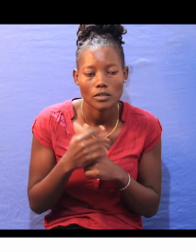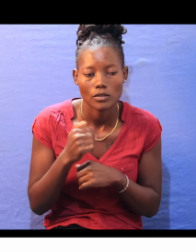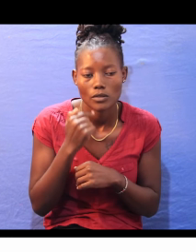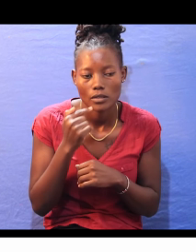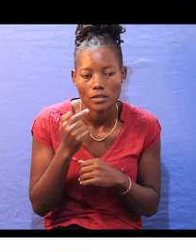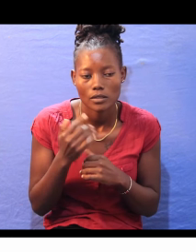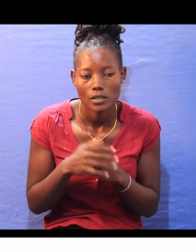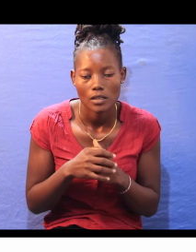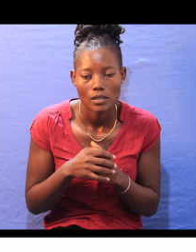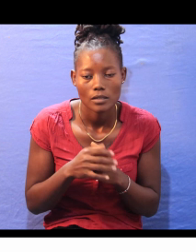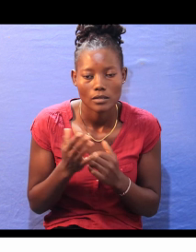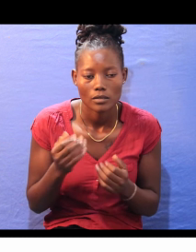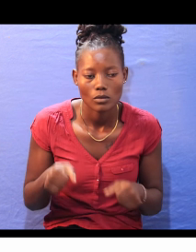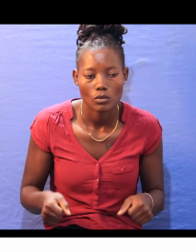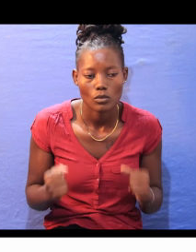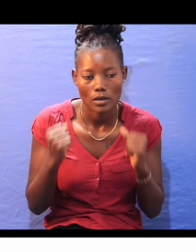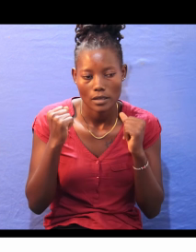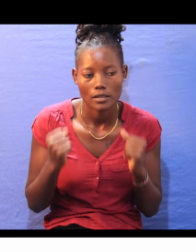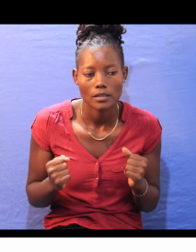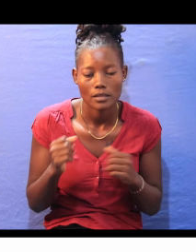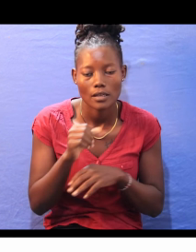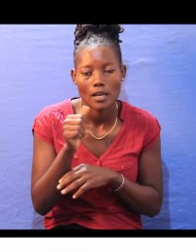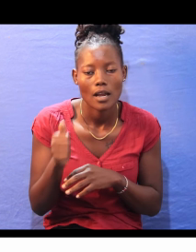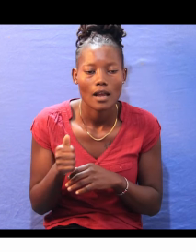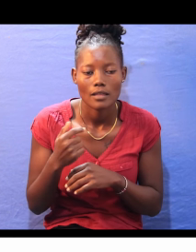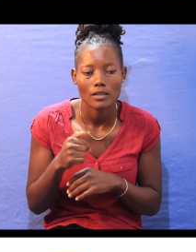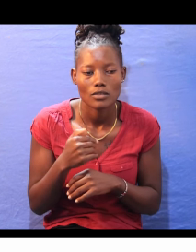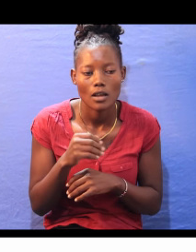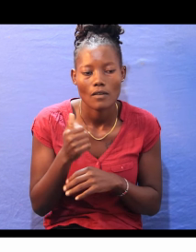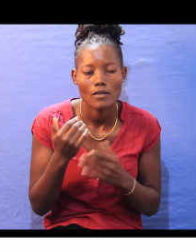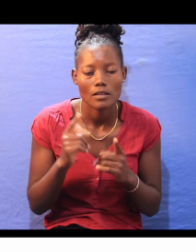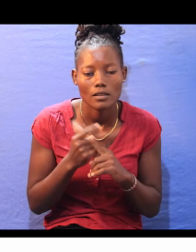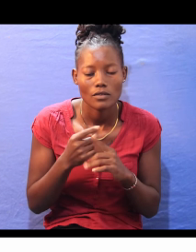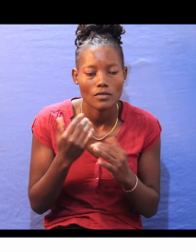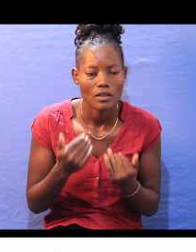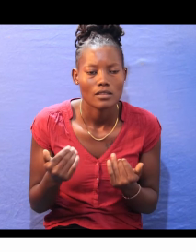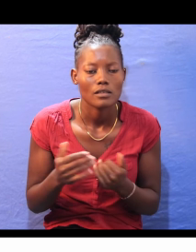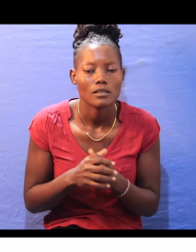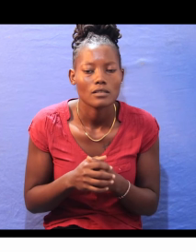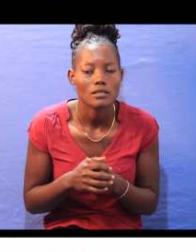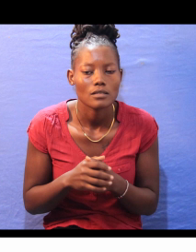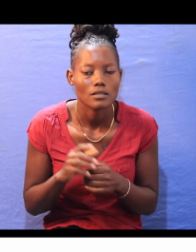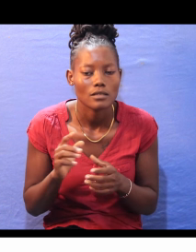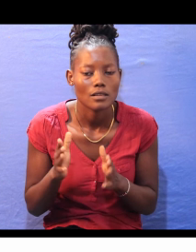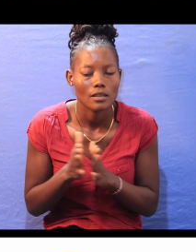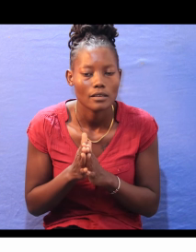do weightlifters. Endurance runners need different things than weightlifters do. And